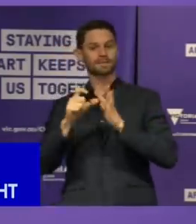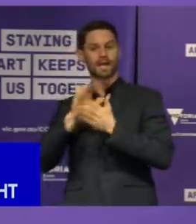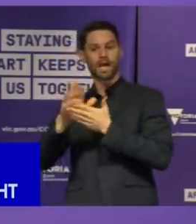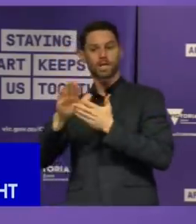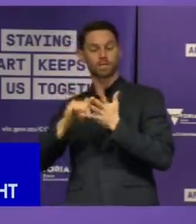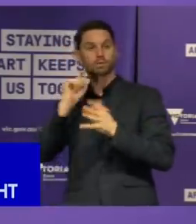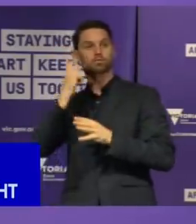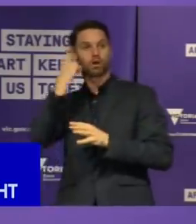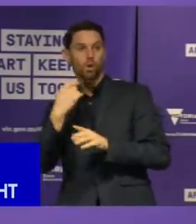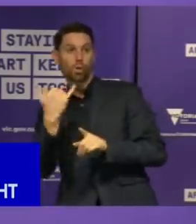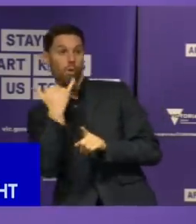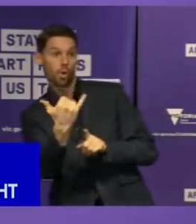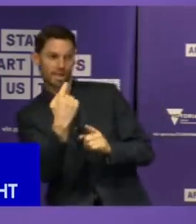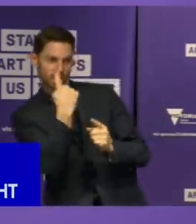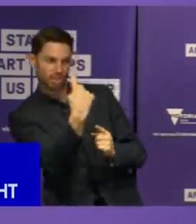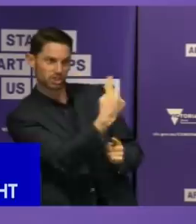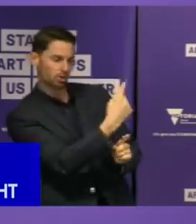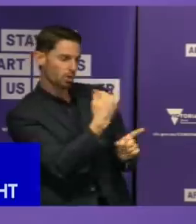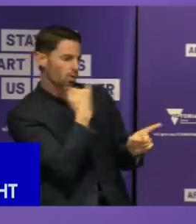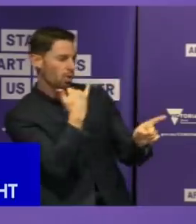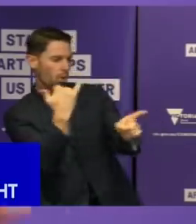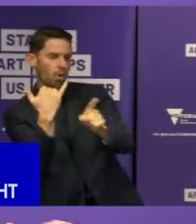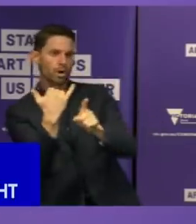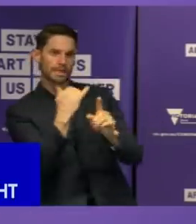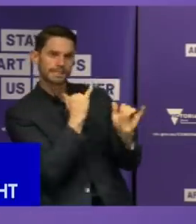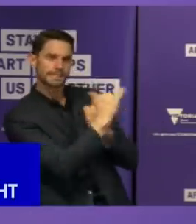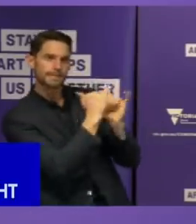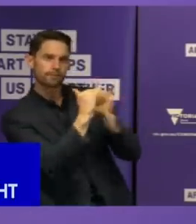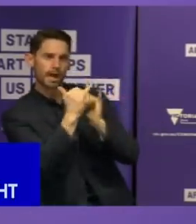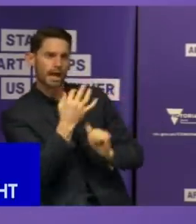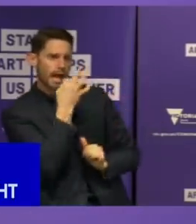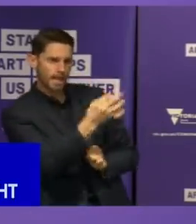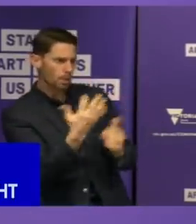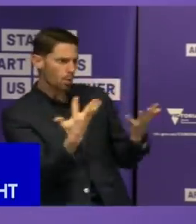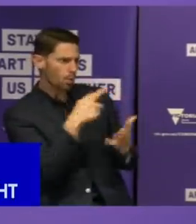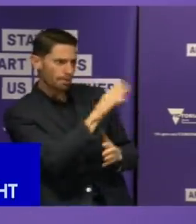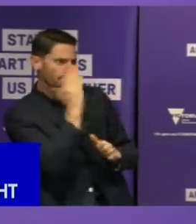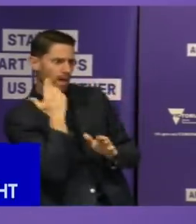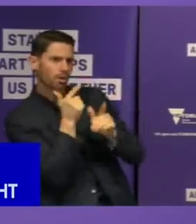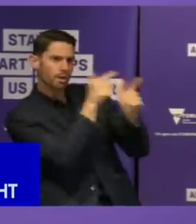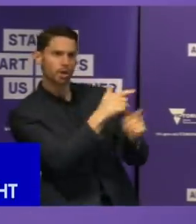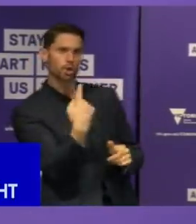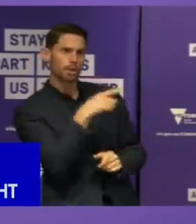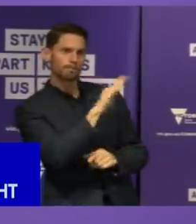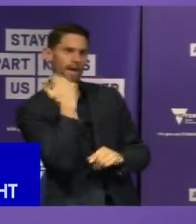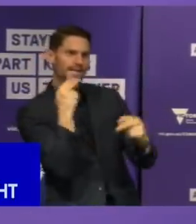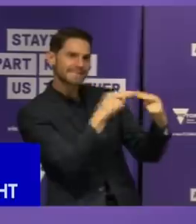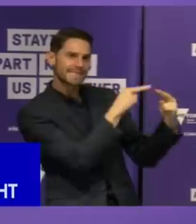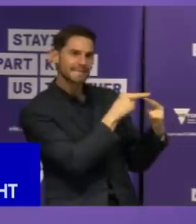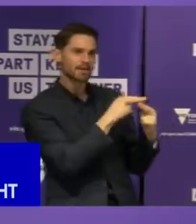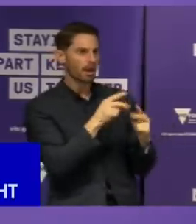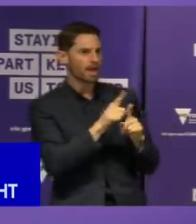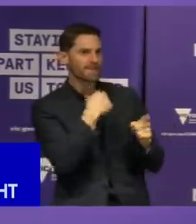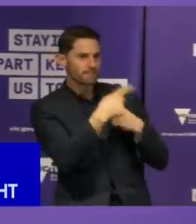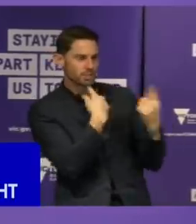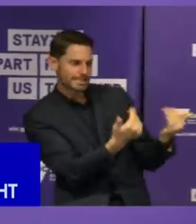will be contacted much, much sooner than that, but the aim is to have every single one of them contacted within 24 hours. That's not always possible,